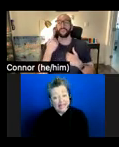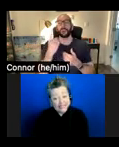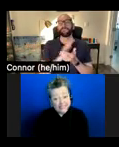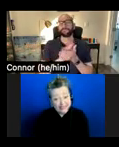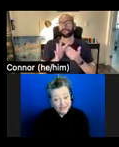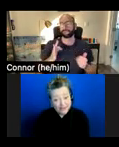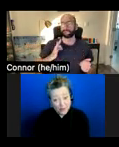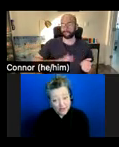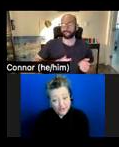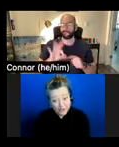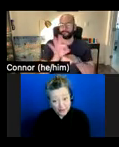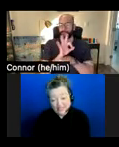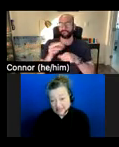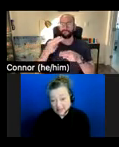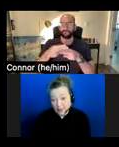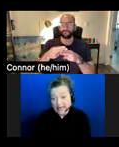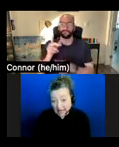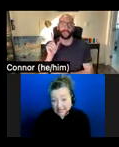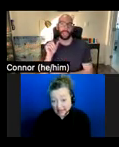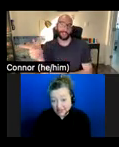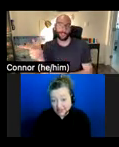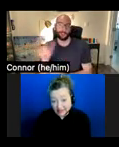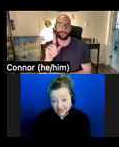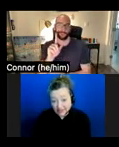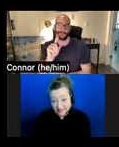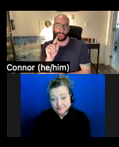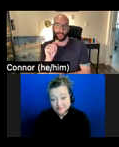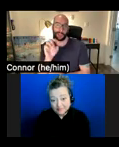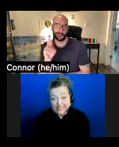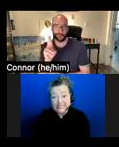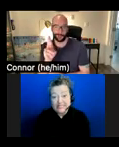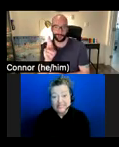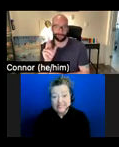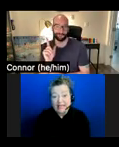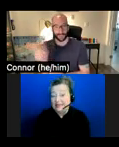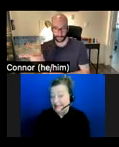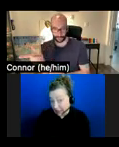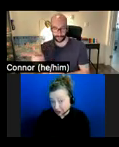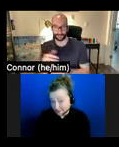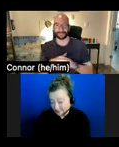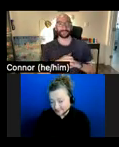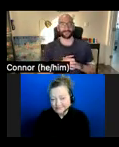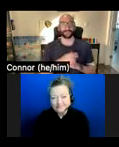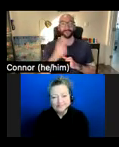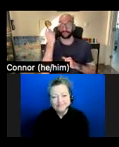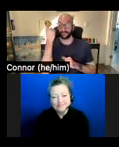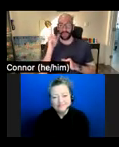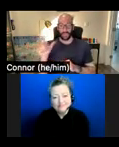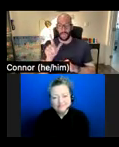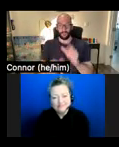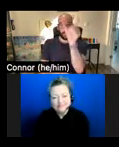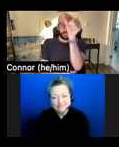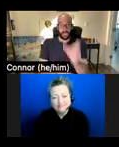And lastly, the feature that I wanted to show you, which is quite nice function actually, is Slack later.